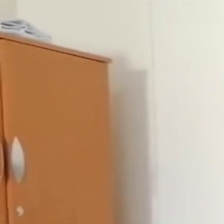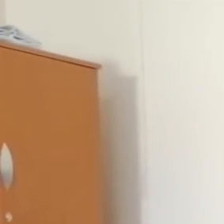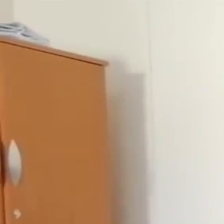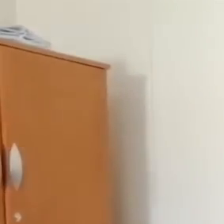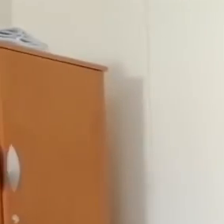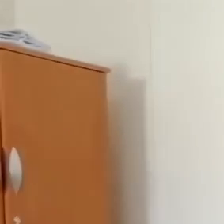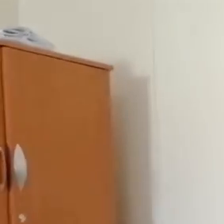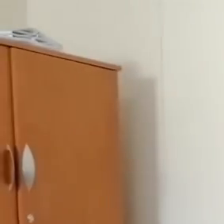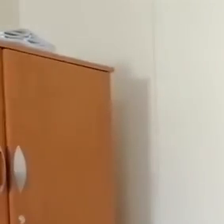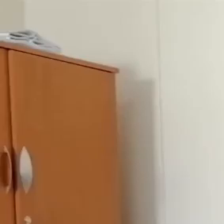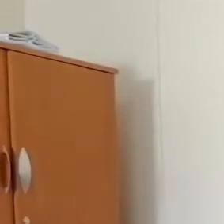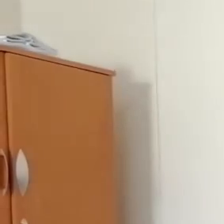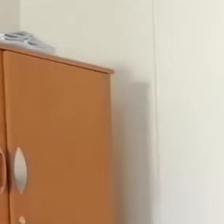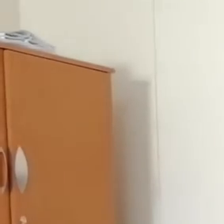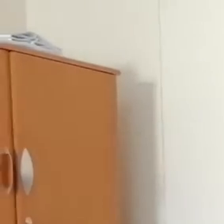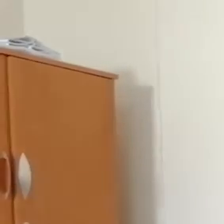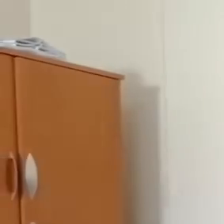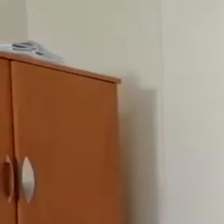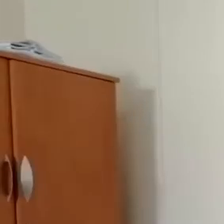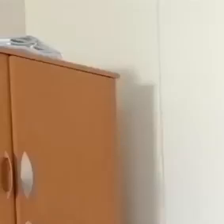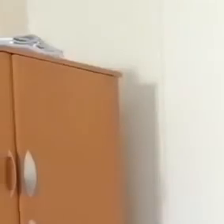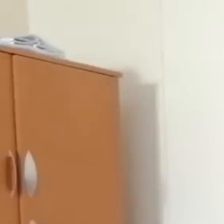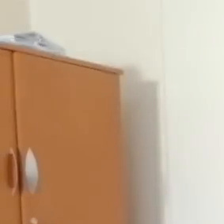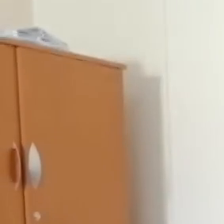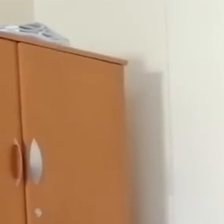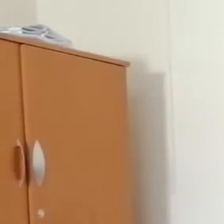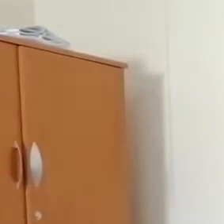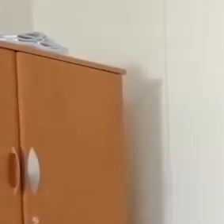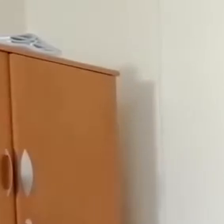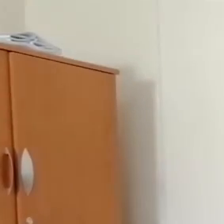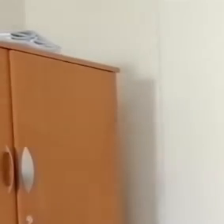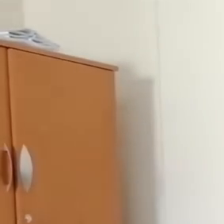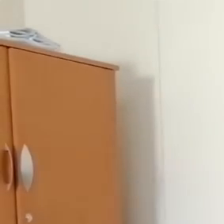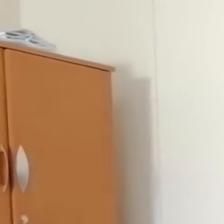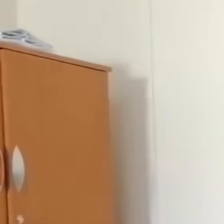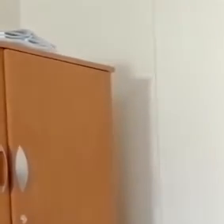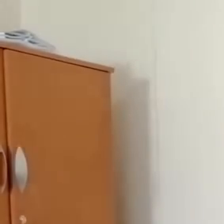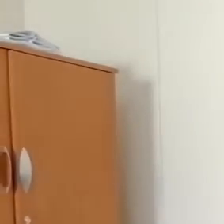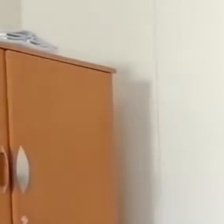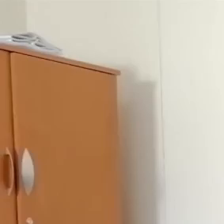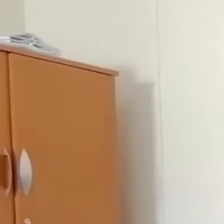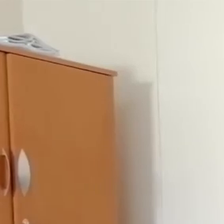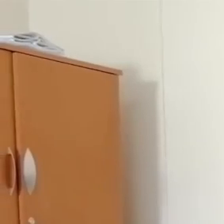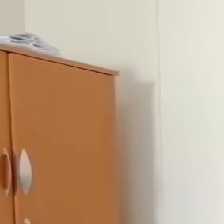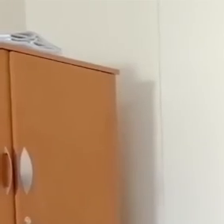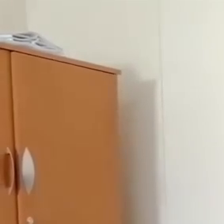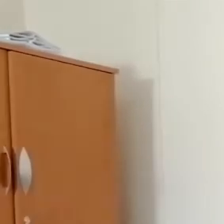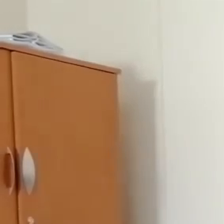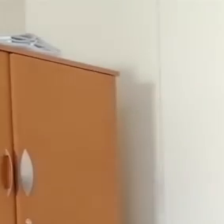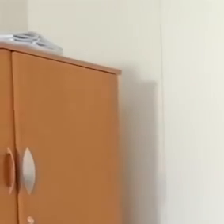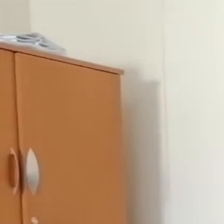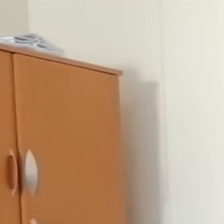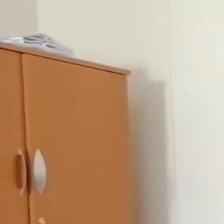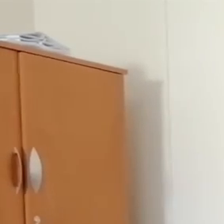for online learning. I think they should make use of this as an opportunity for them, at least for the learners and the parents to come